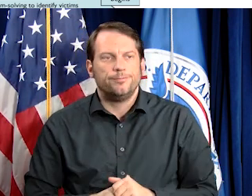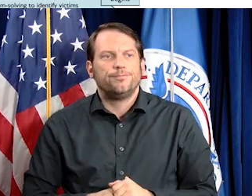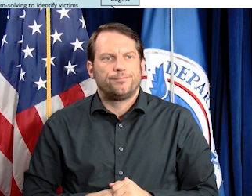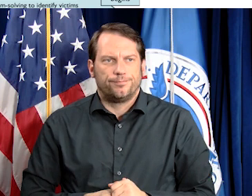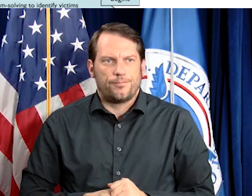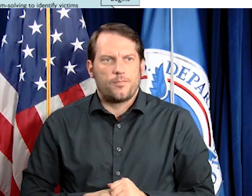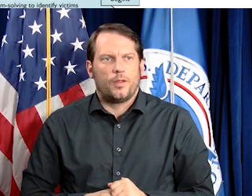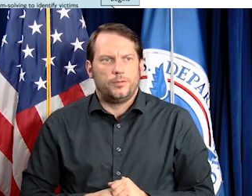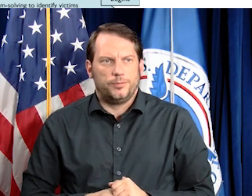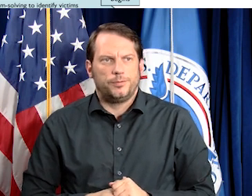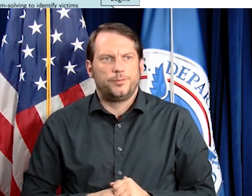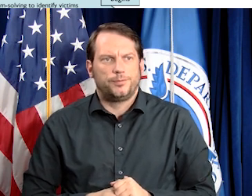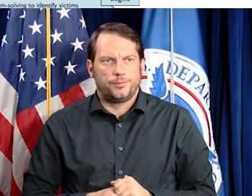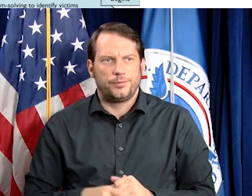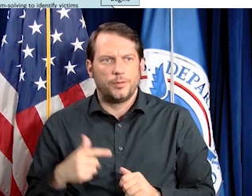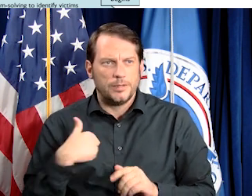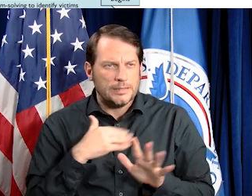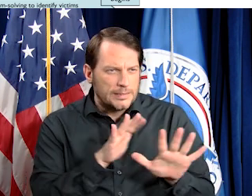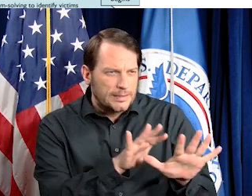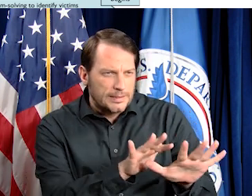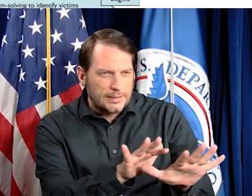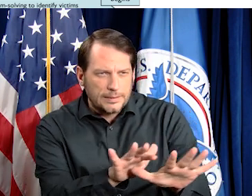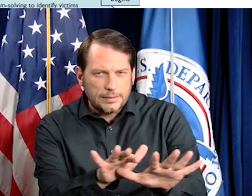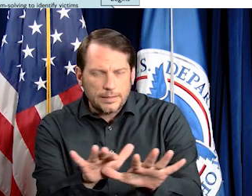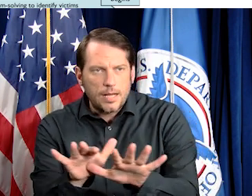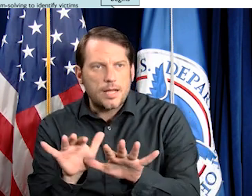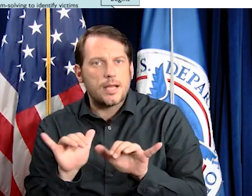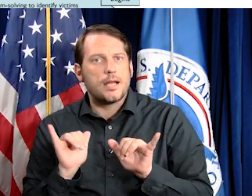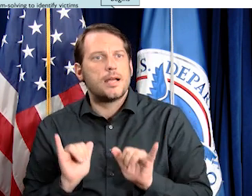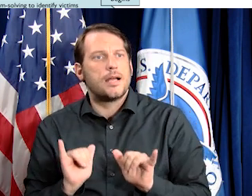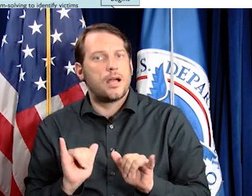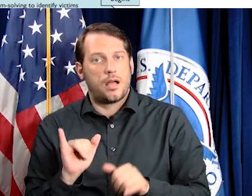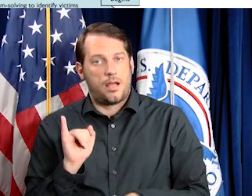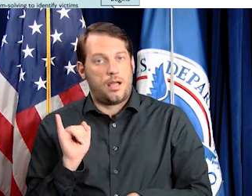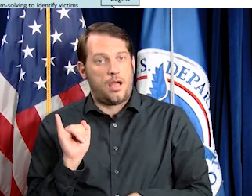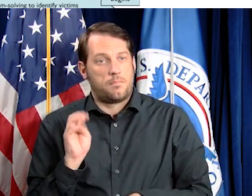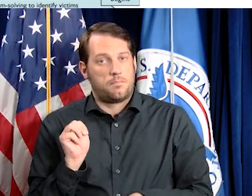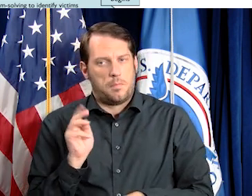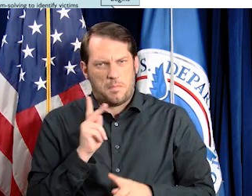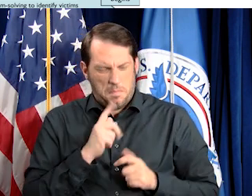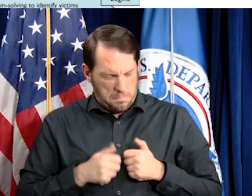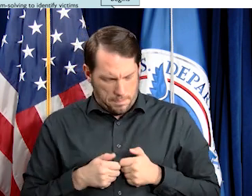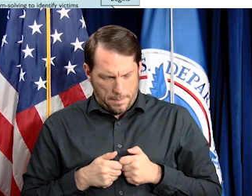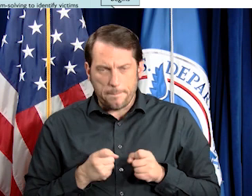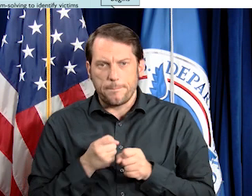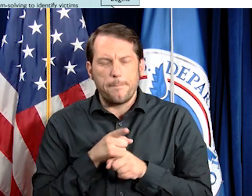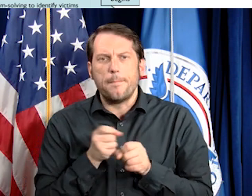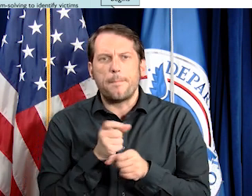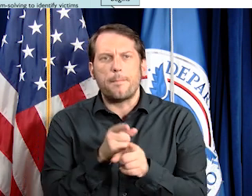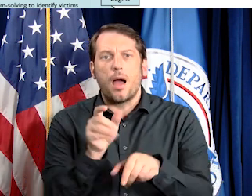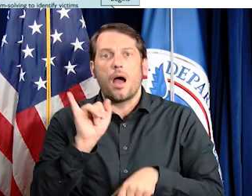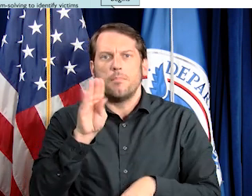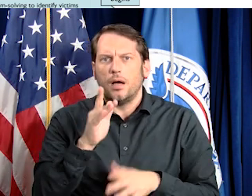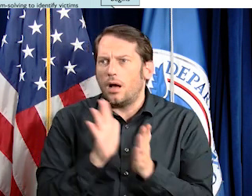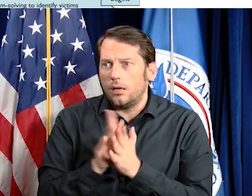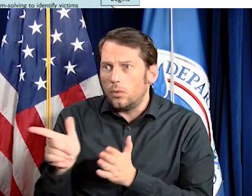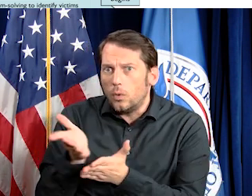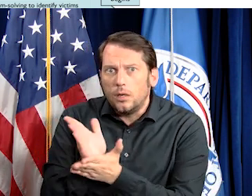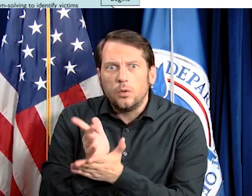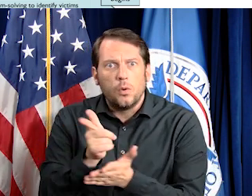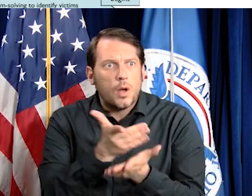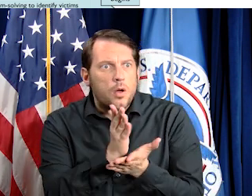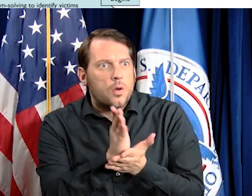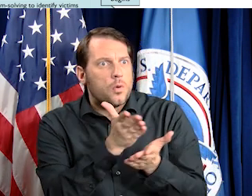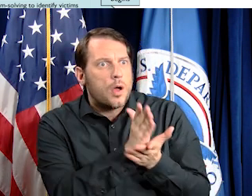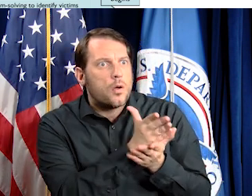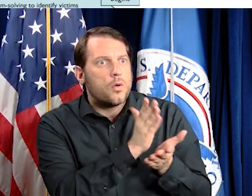was that instant messaging was one particular way in which people just knew they were okay or not, just if they were online. They